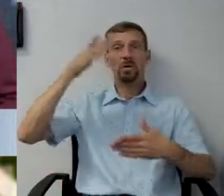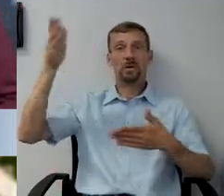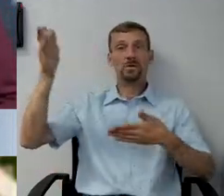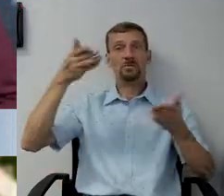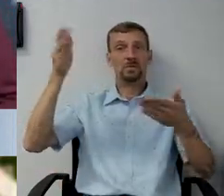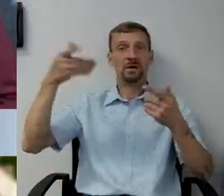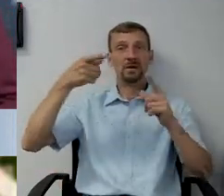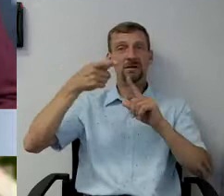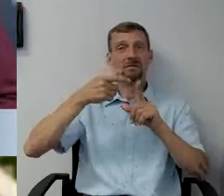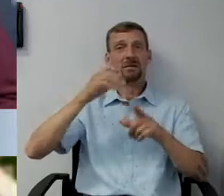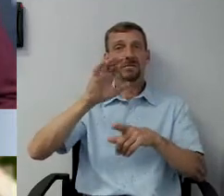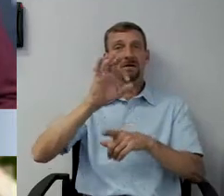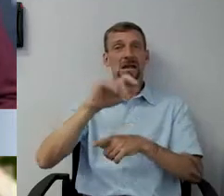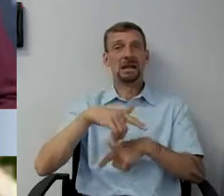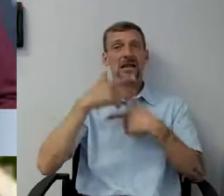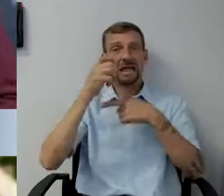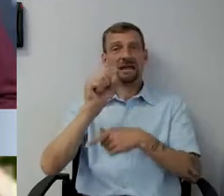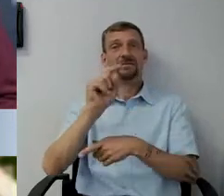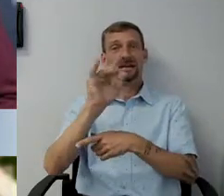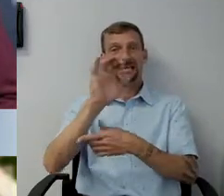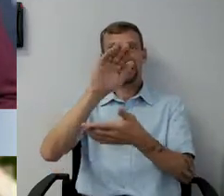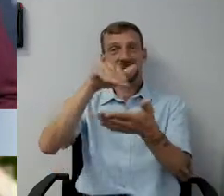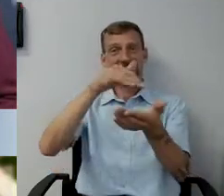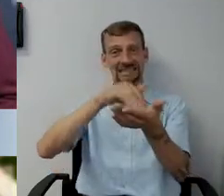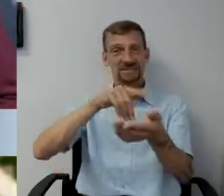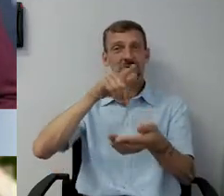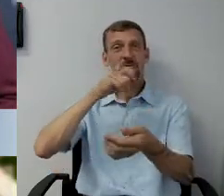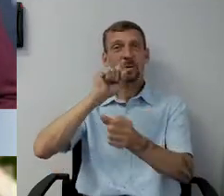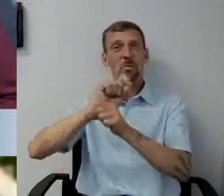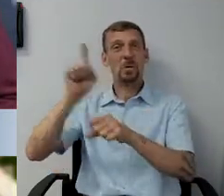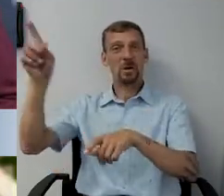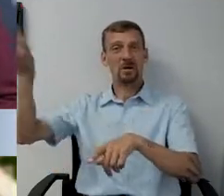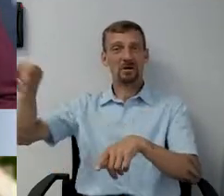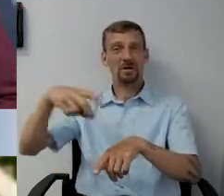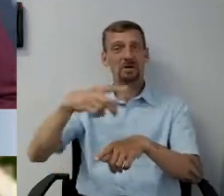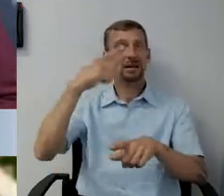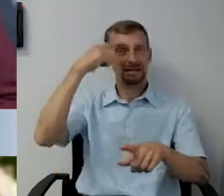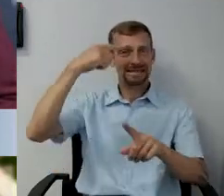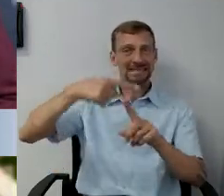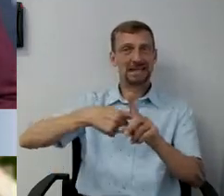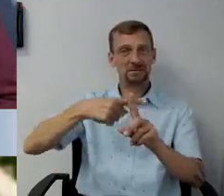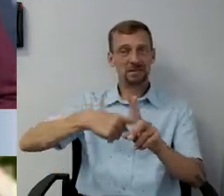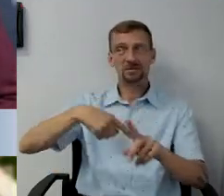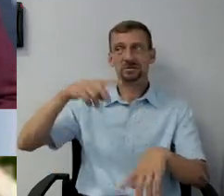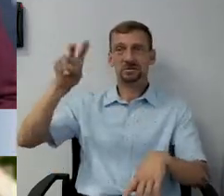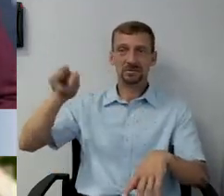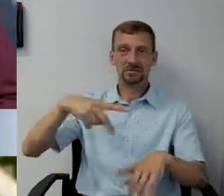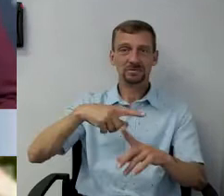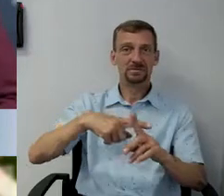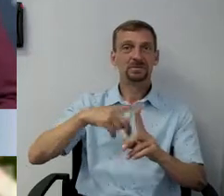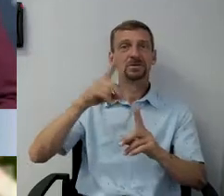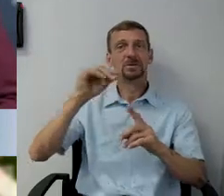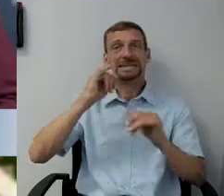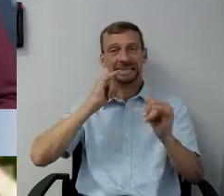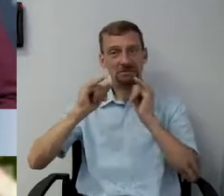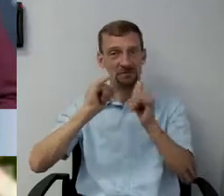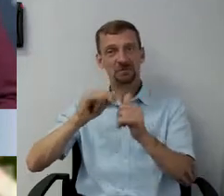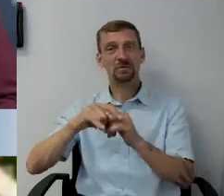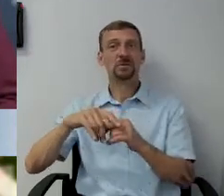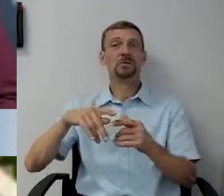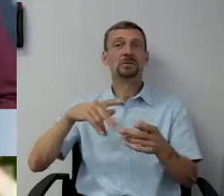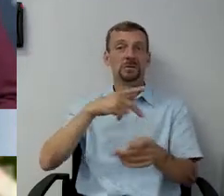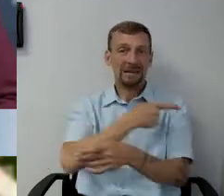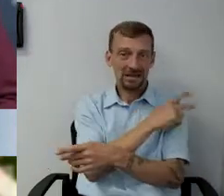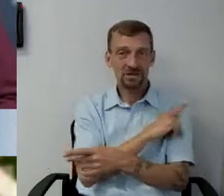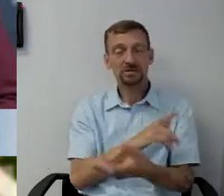from the lifestyle center. We were having them man the screening desk, take temperatures, do the interviews of